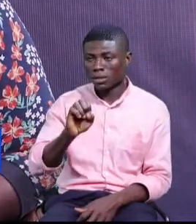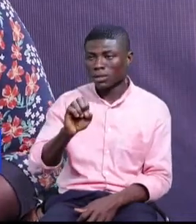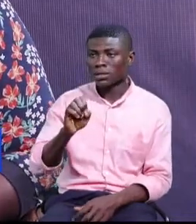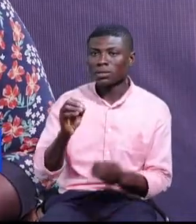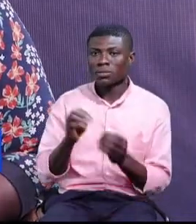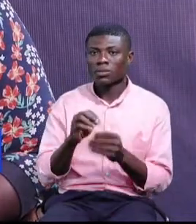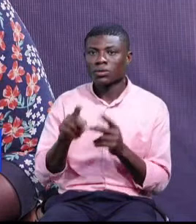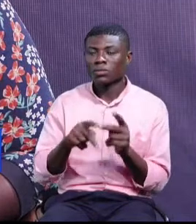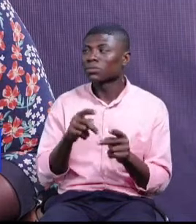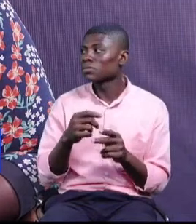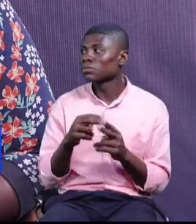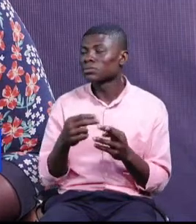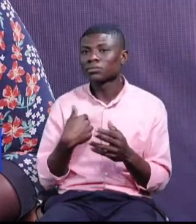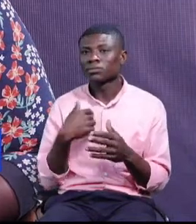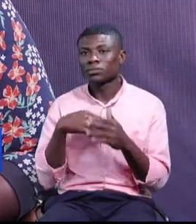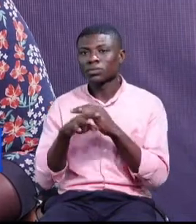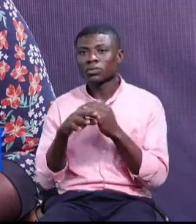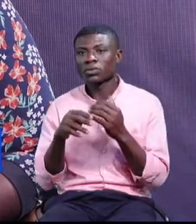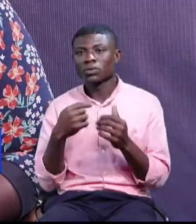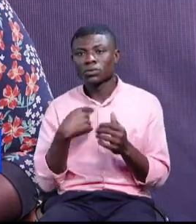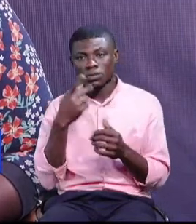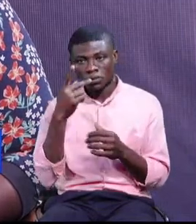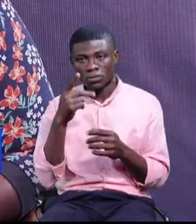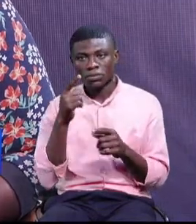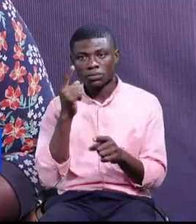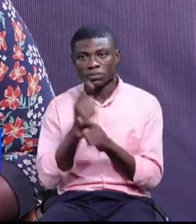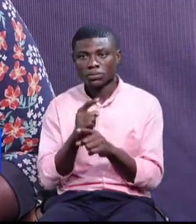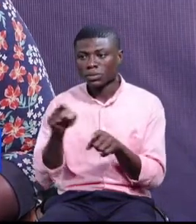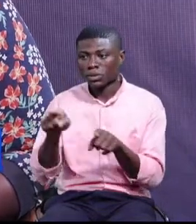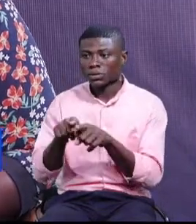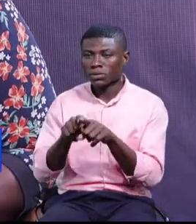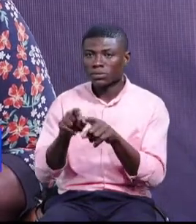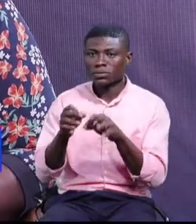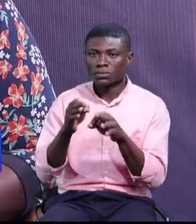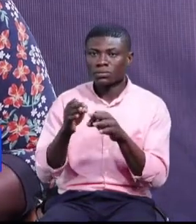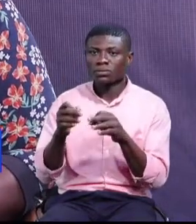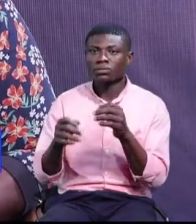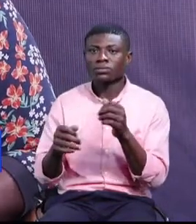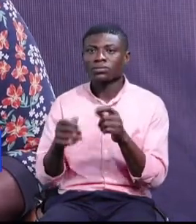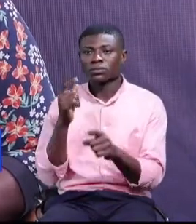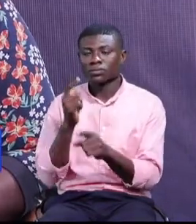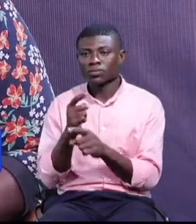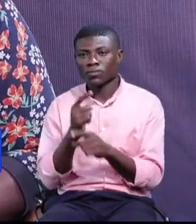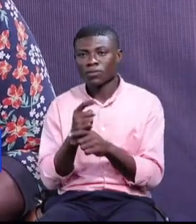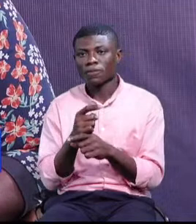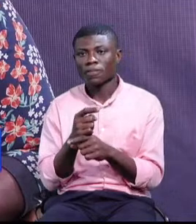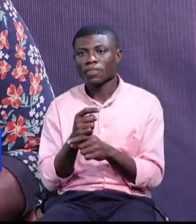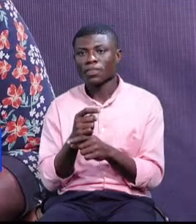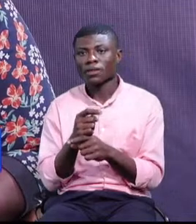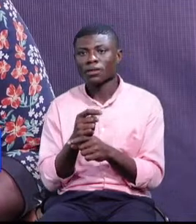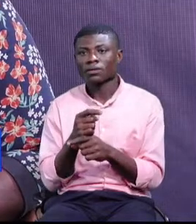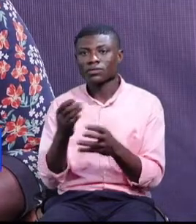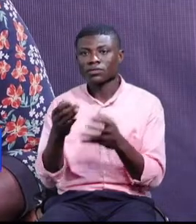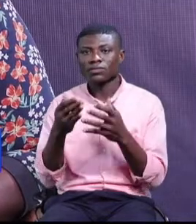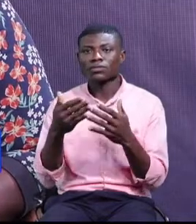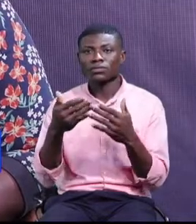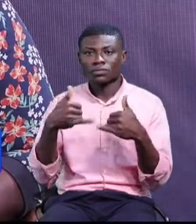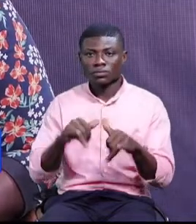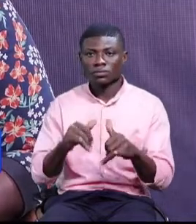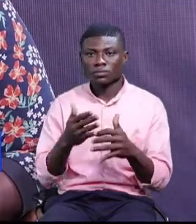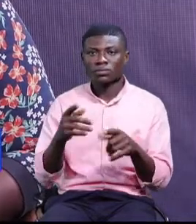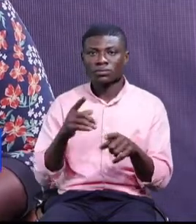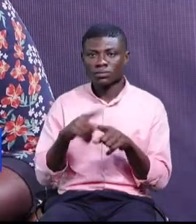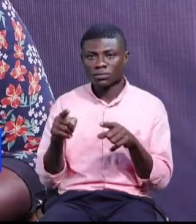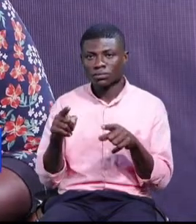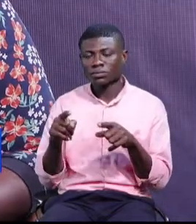are doing very well. So I think, just as she said, I mean, initially, I mean, you want to stabilize a bit,